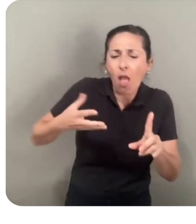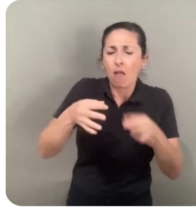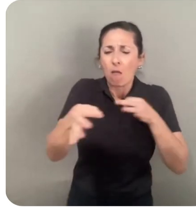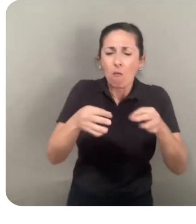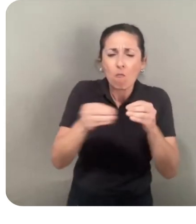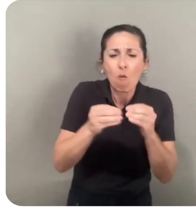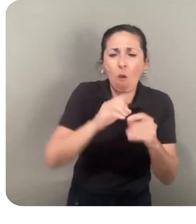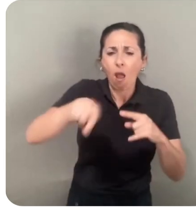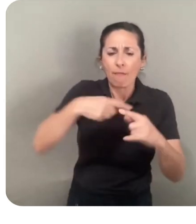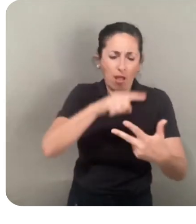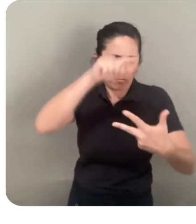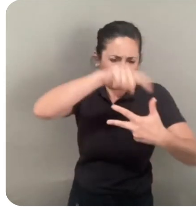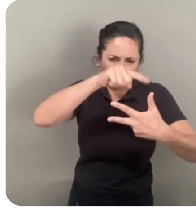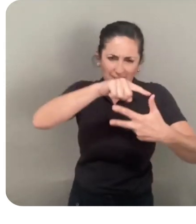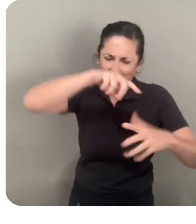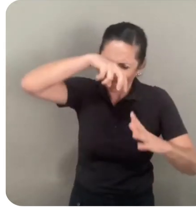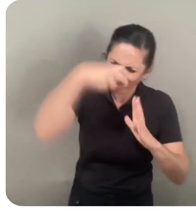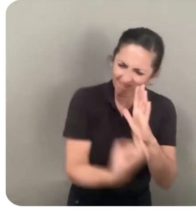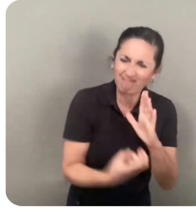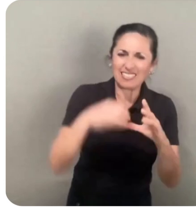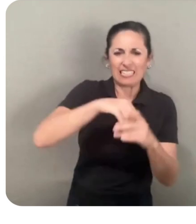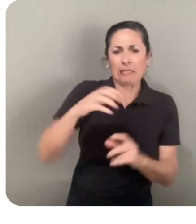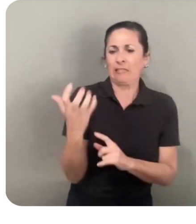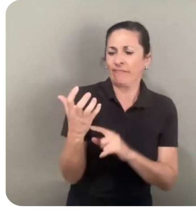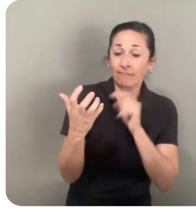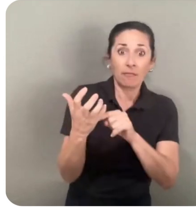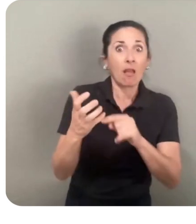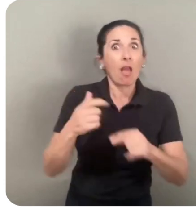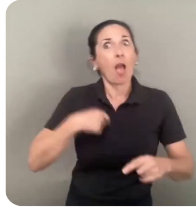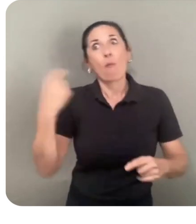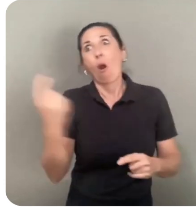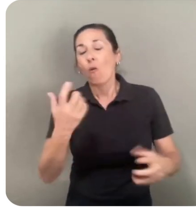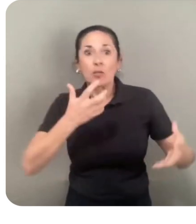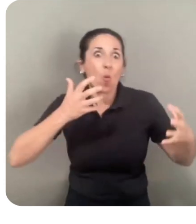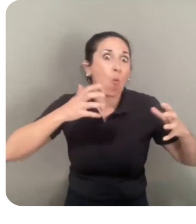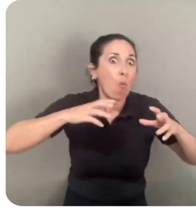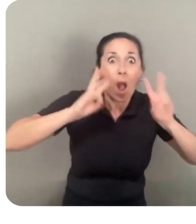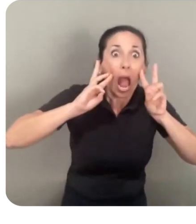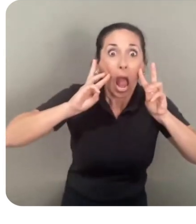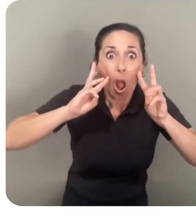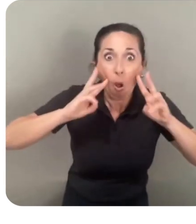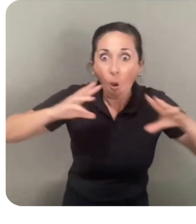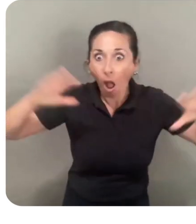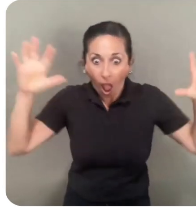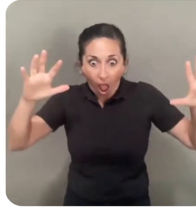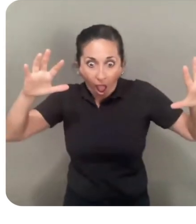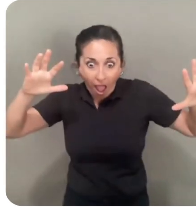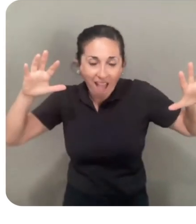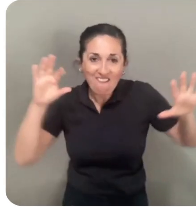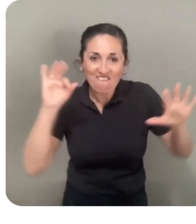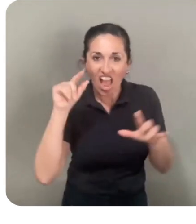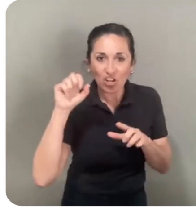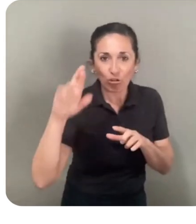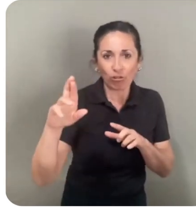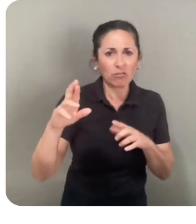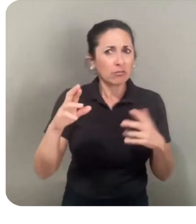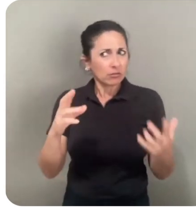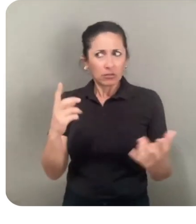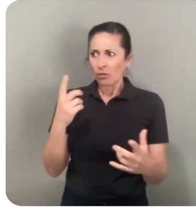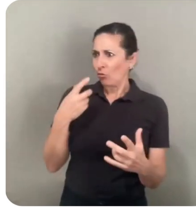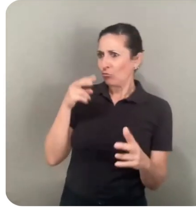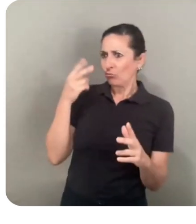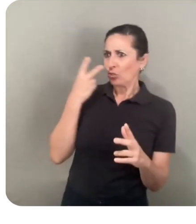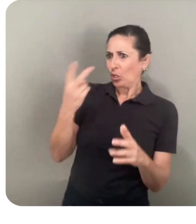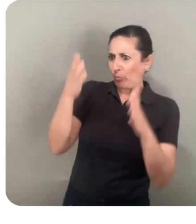the device. I'm always going for the wow factor. Looking at someone who has just used my